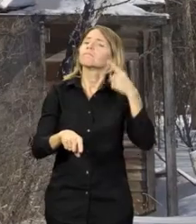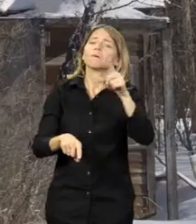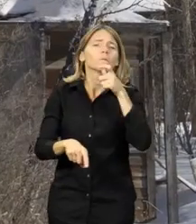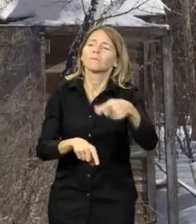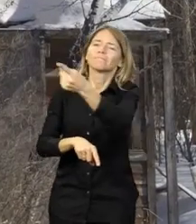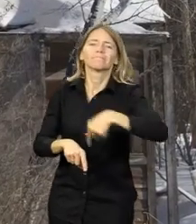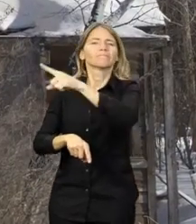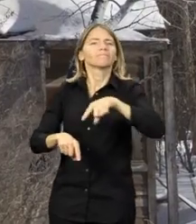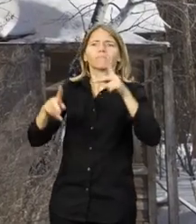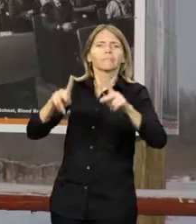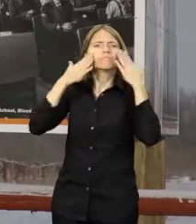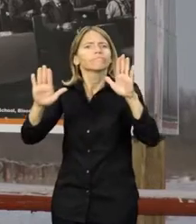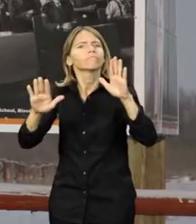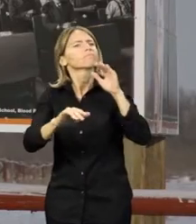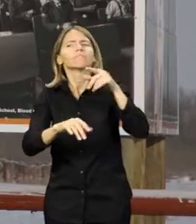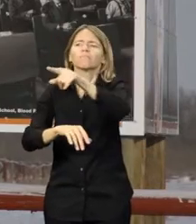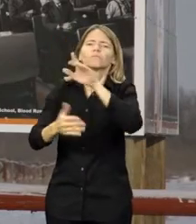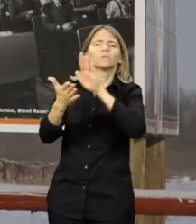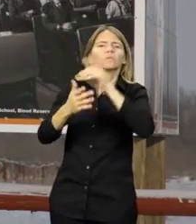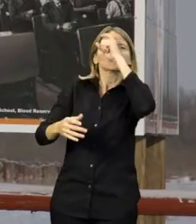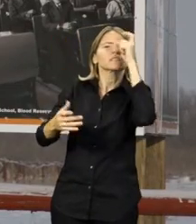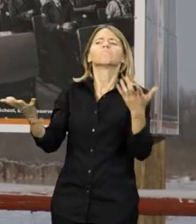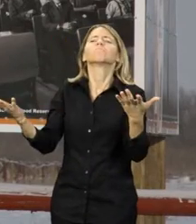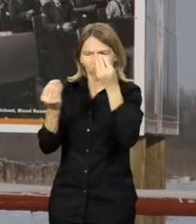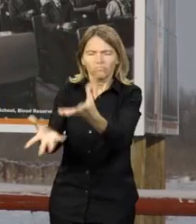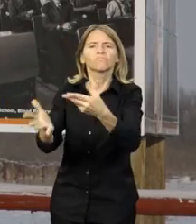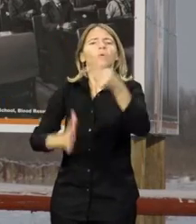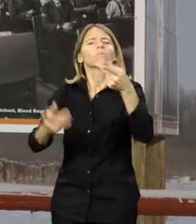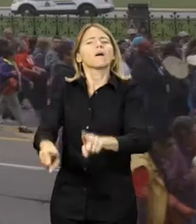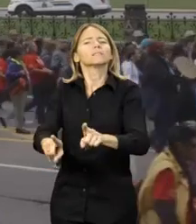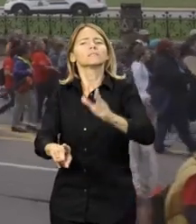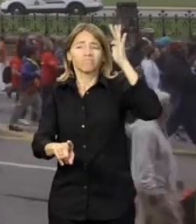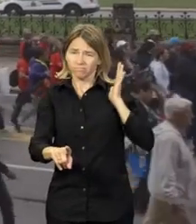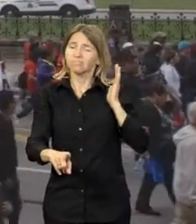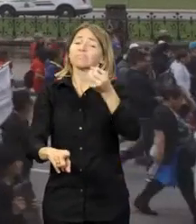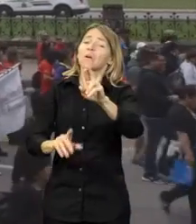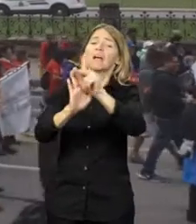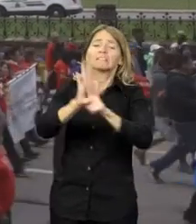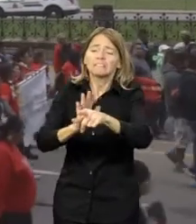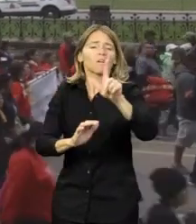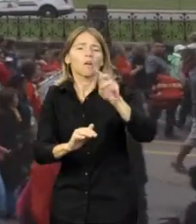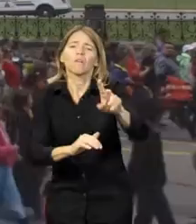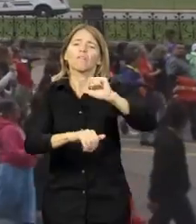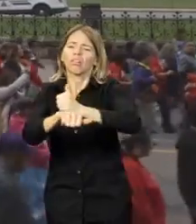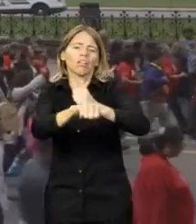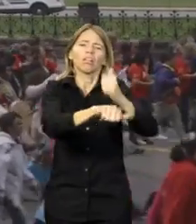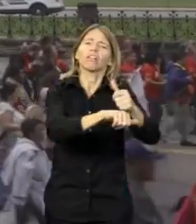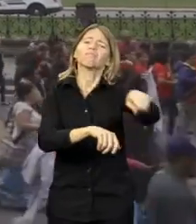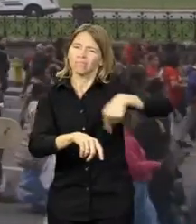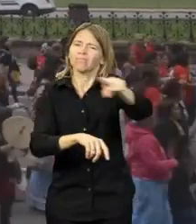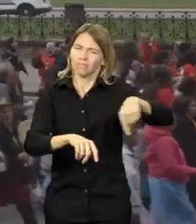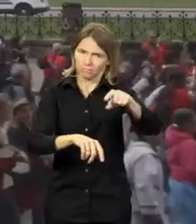them. I made this for those who wonder, when are they going to get over it? So that we can have